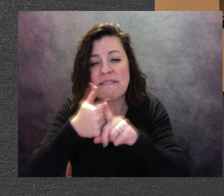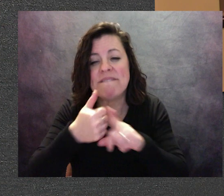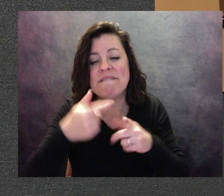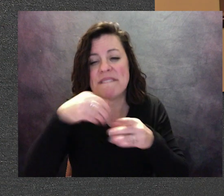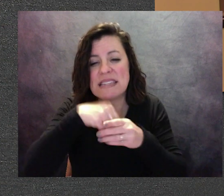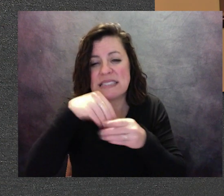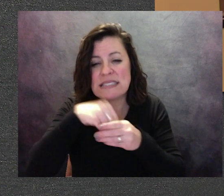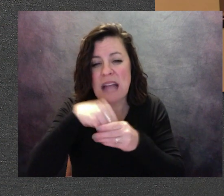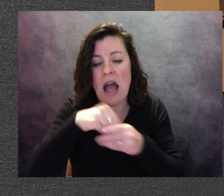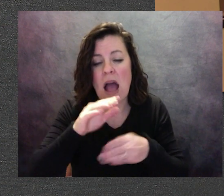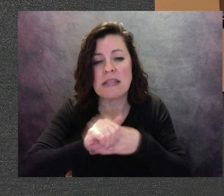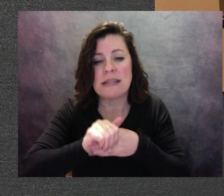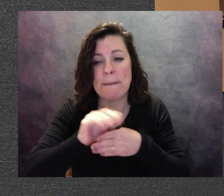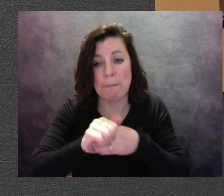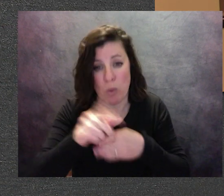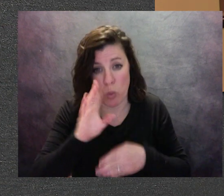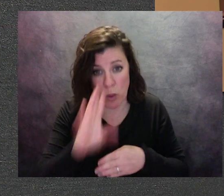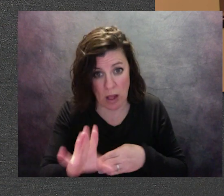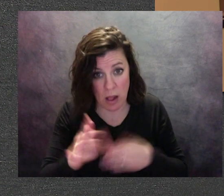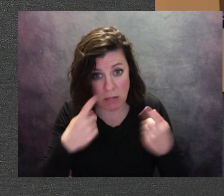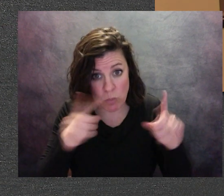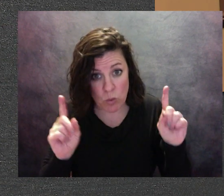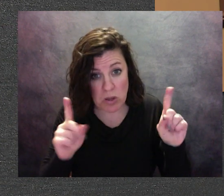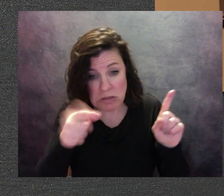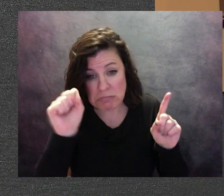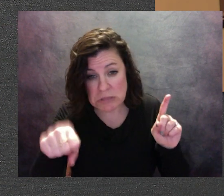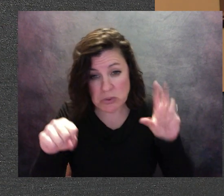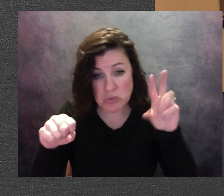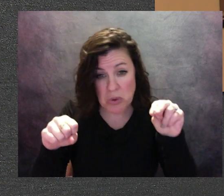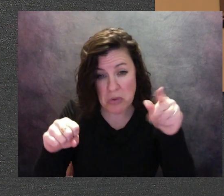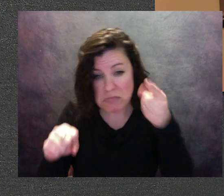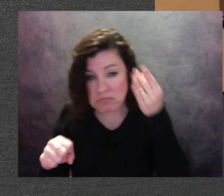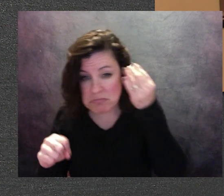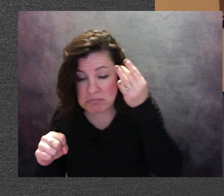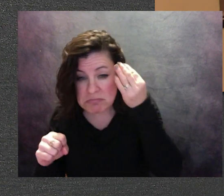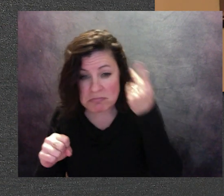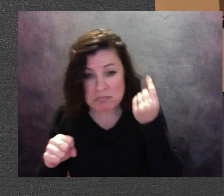Staples that go in the stapler.